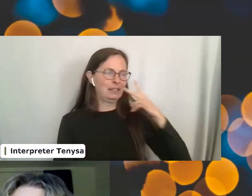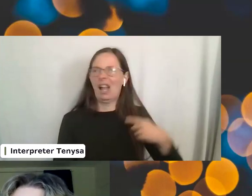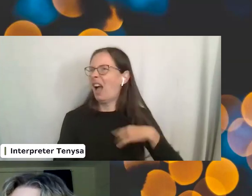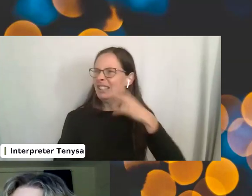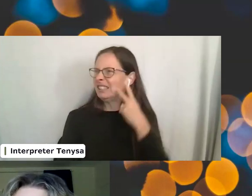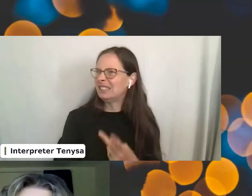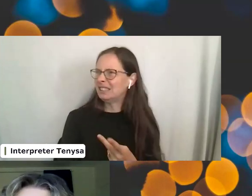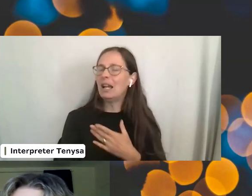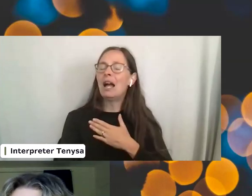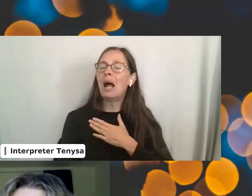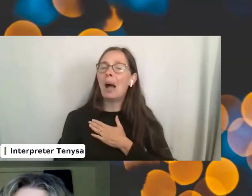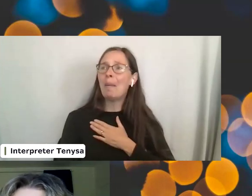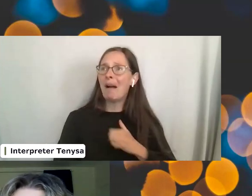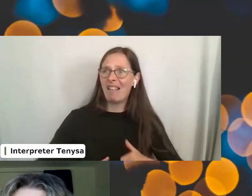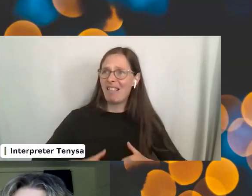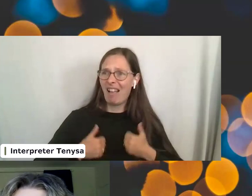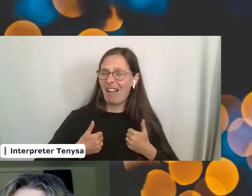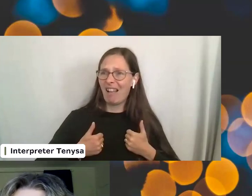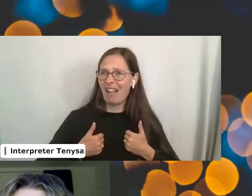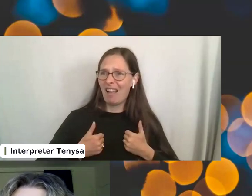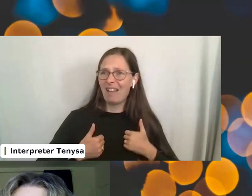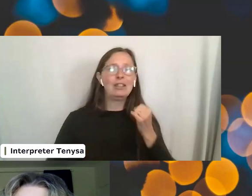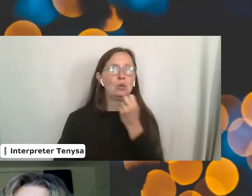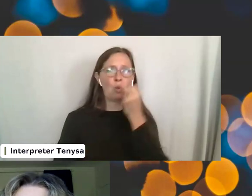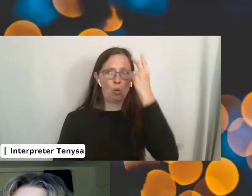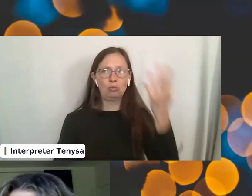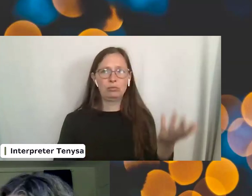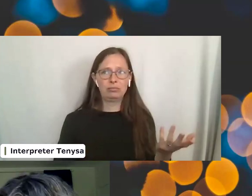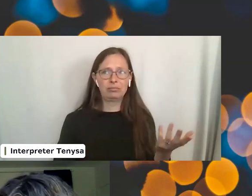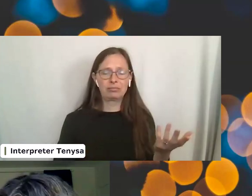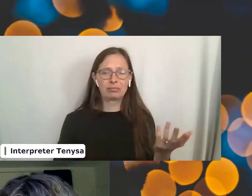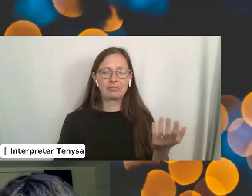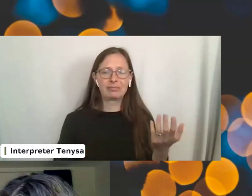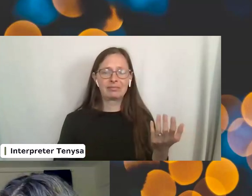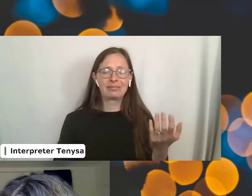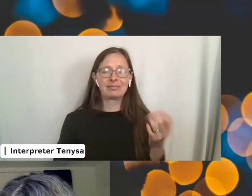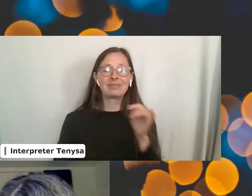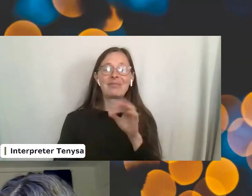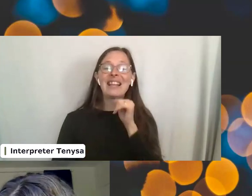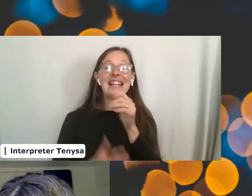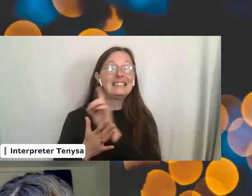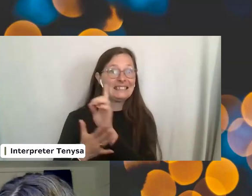it. My life is goats. Okay. And if it wasn't designed for